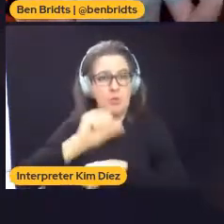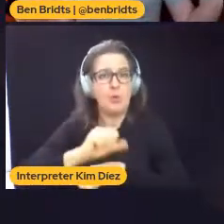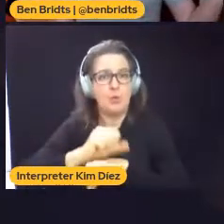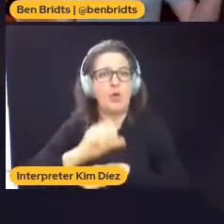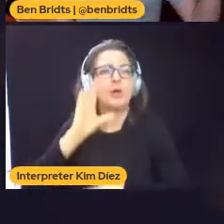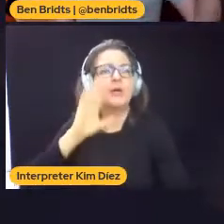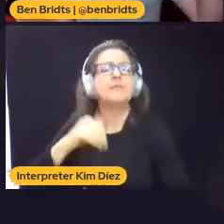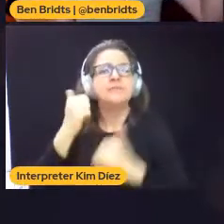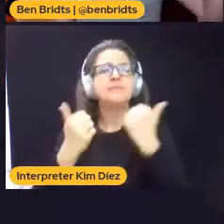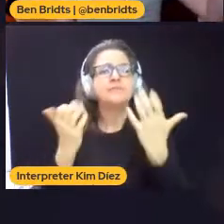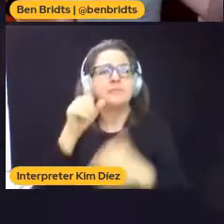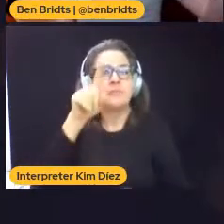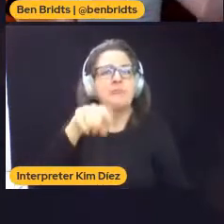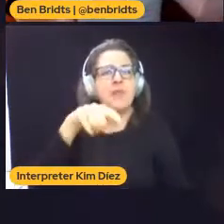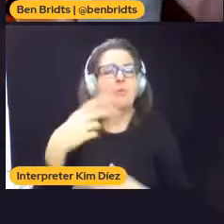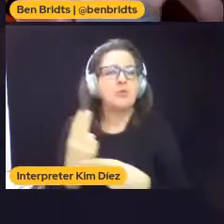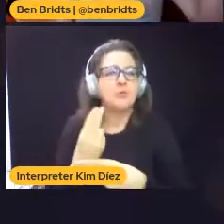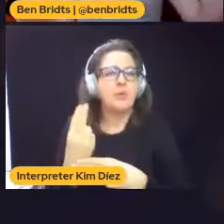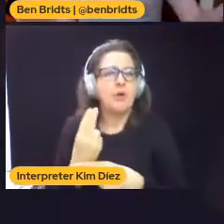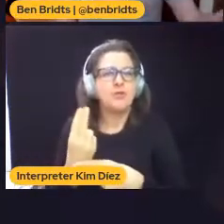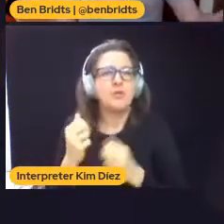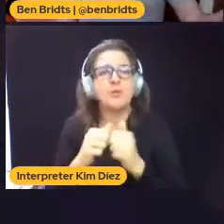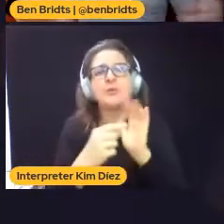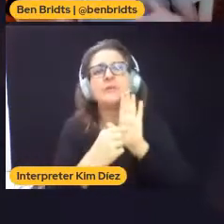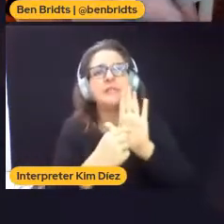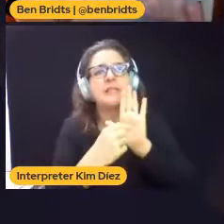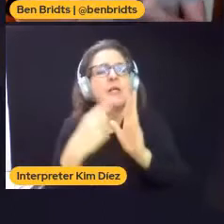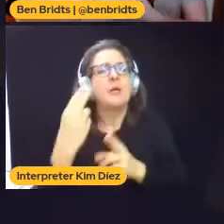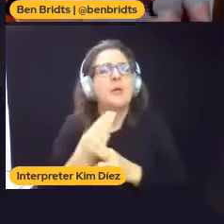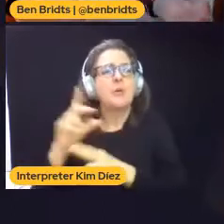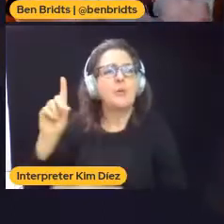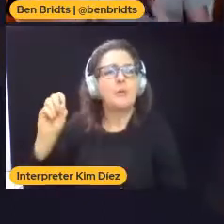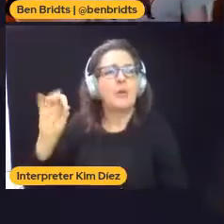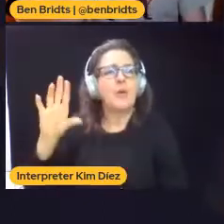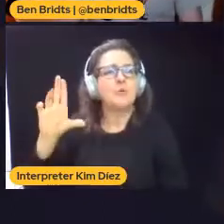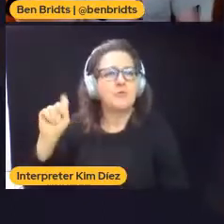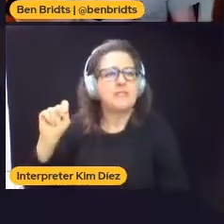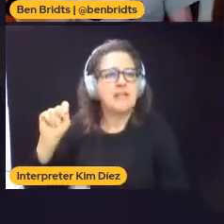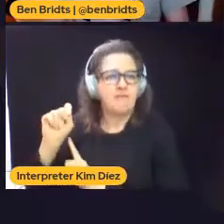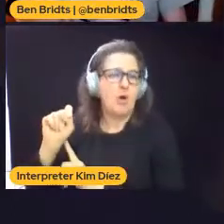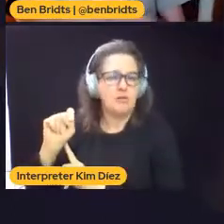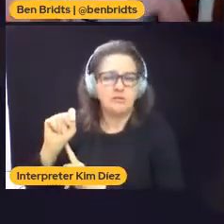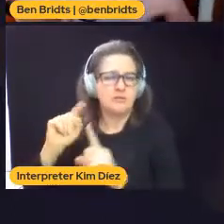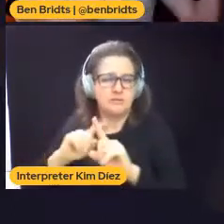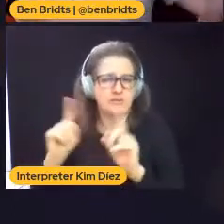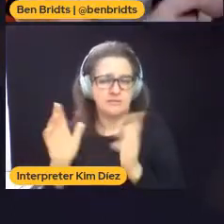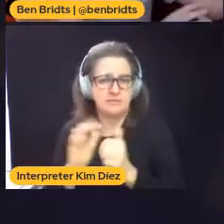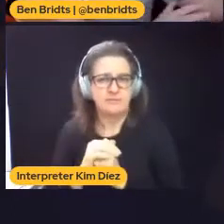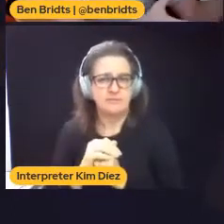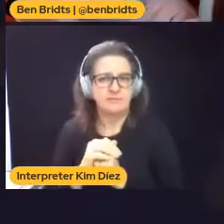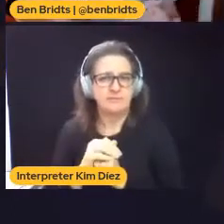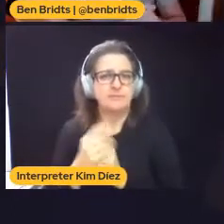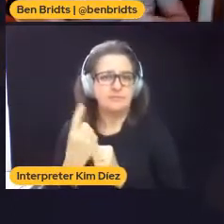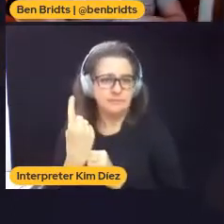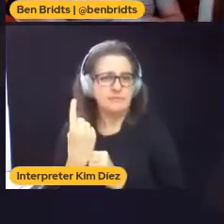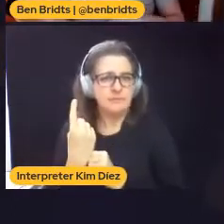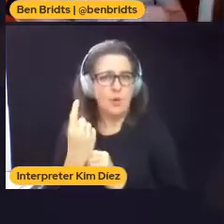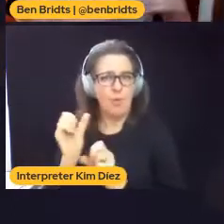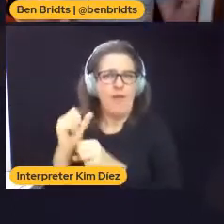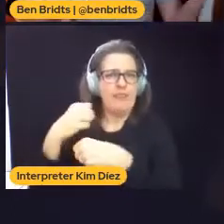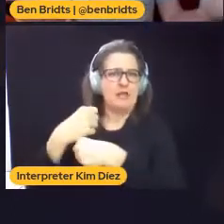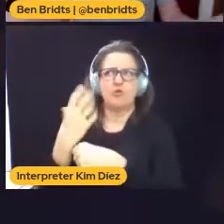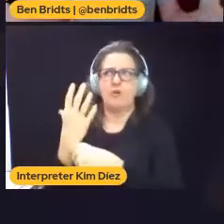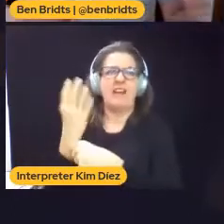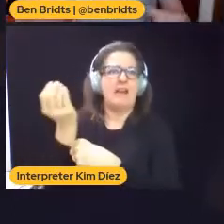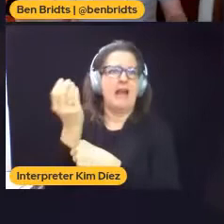use. In this example, we're using the default one, but that would be one that was created externally.